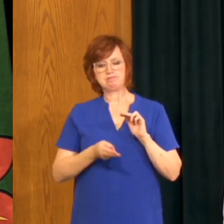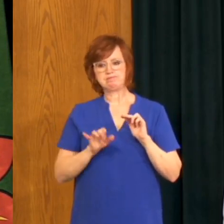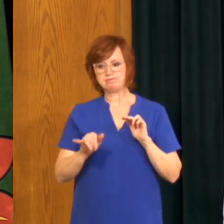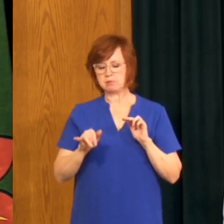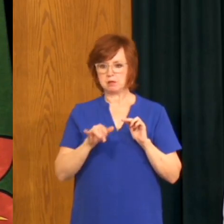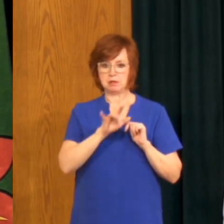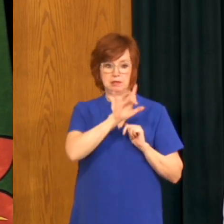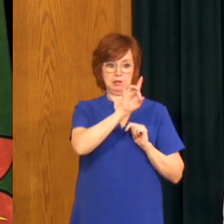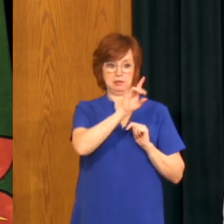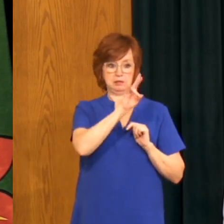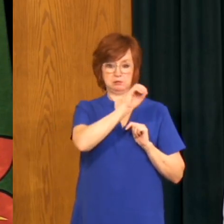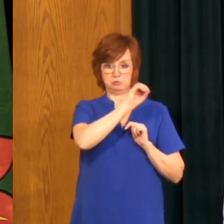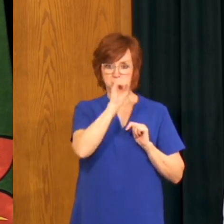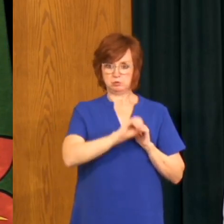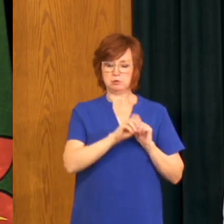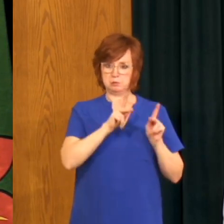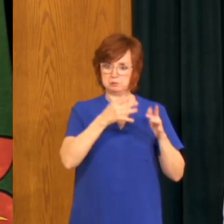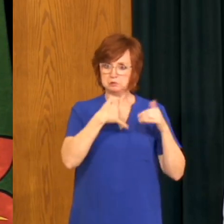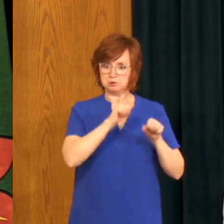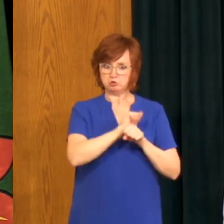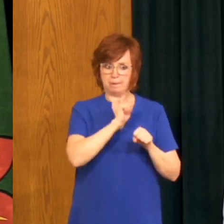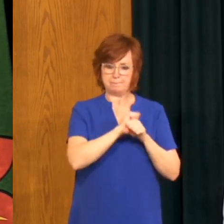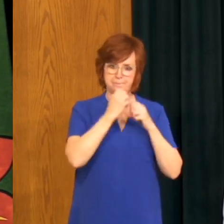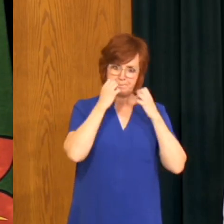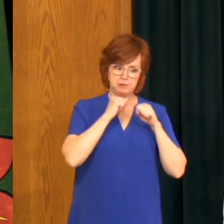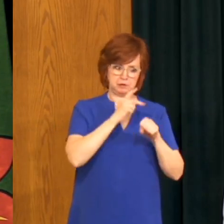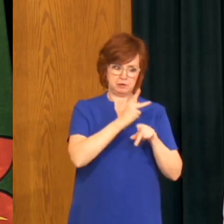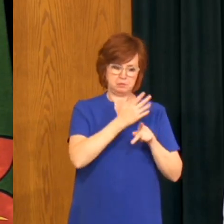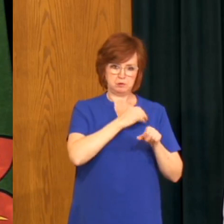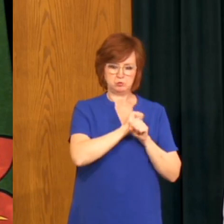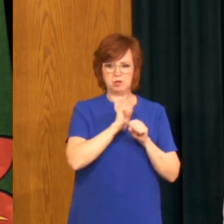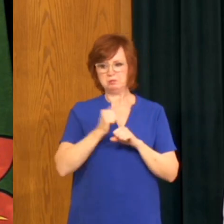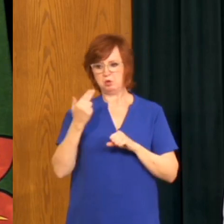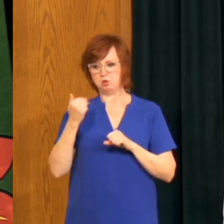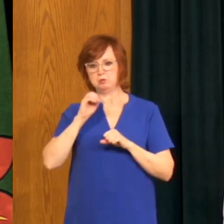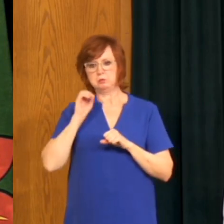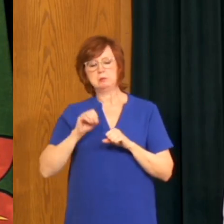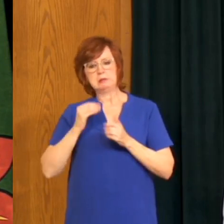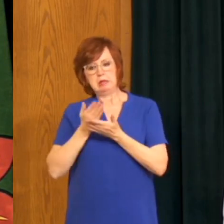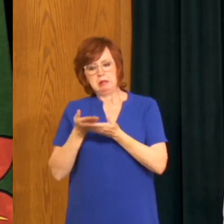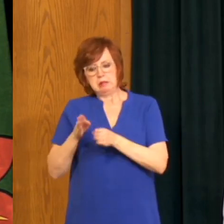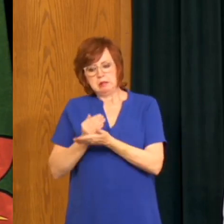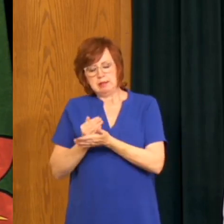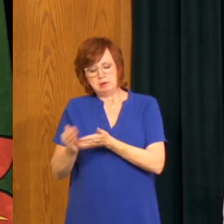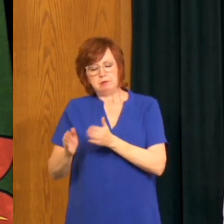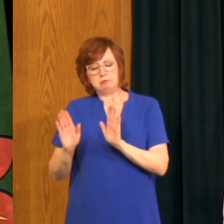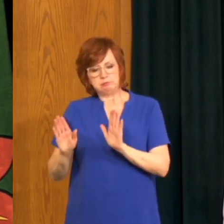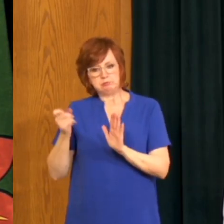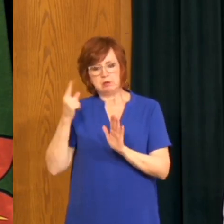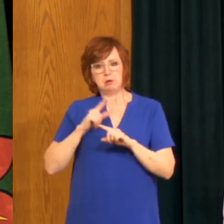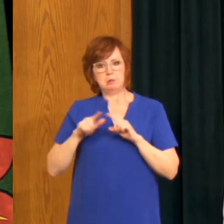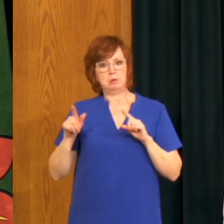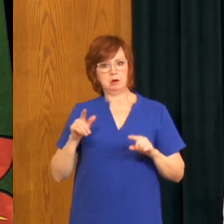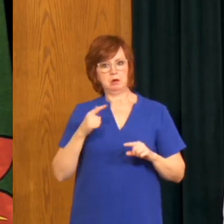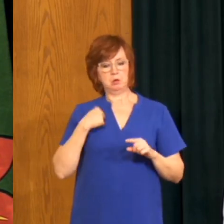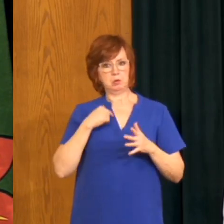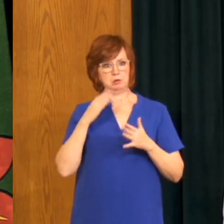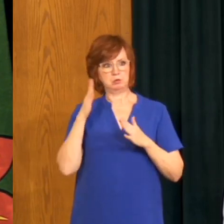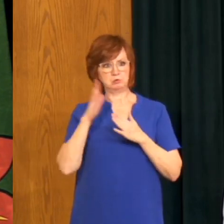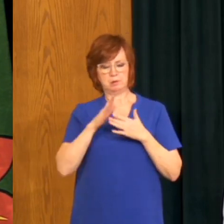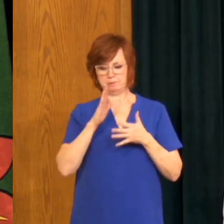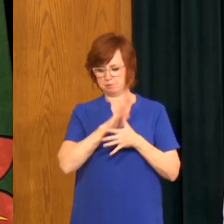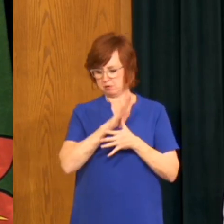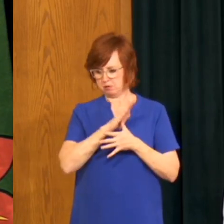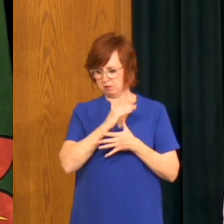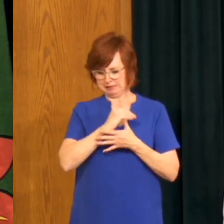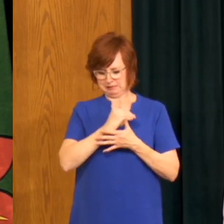continue their employment here somewhere in a community in this province. That led the nation. I think the next